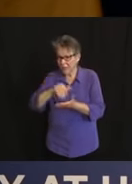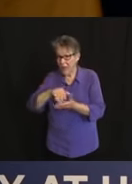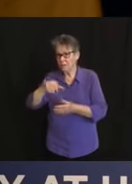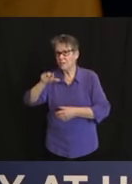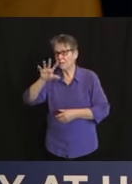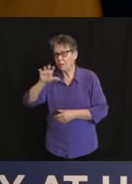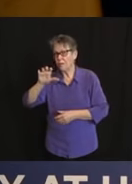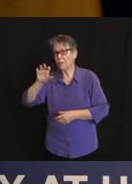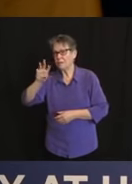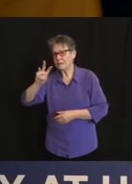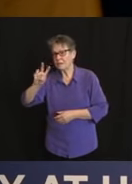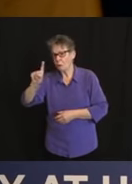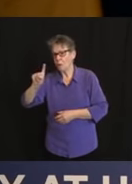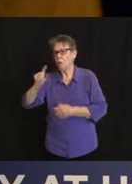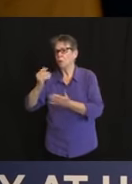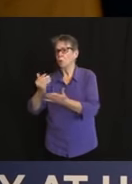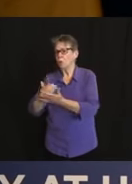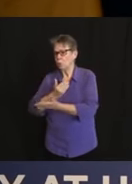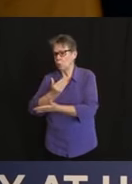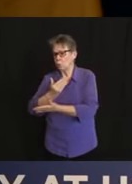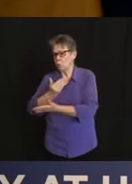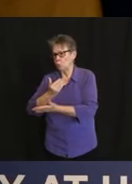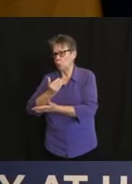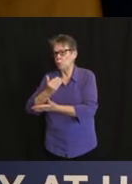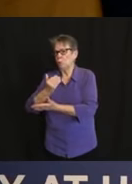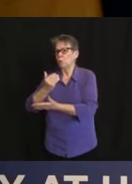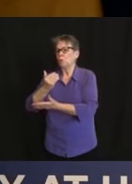95,865 positive cases in the state.